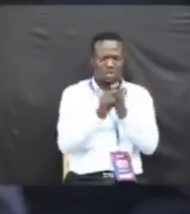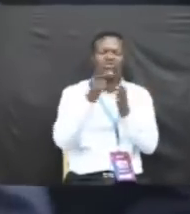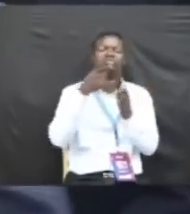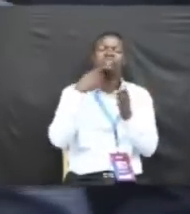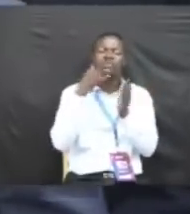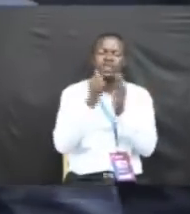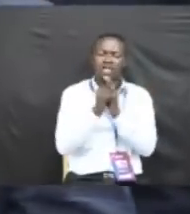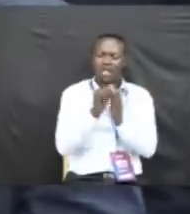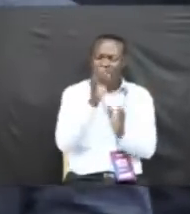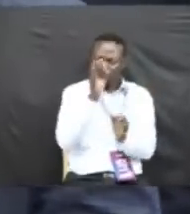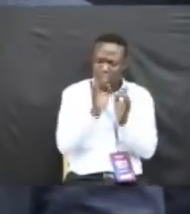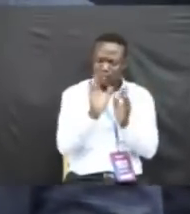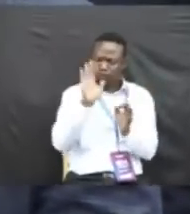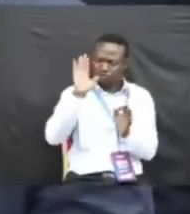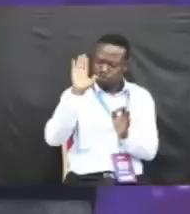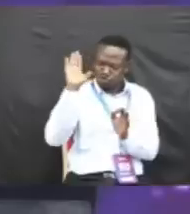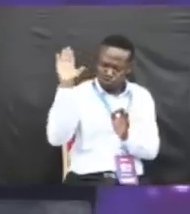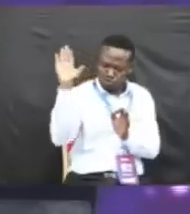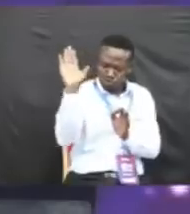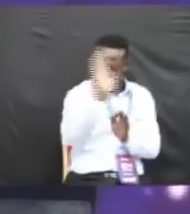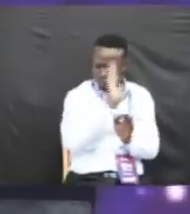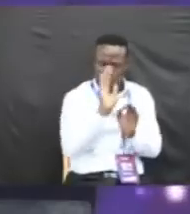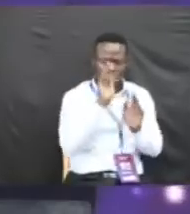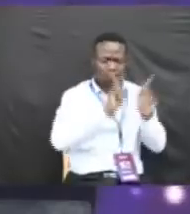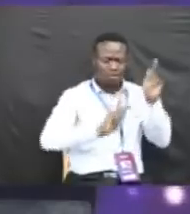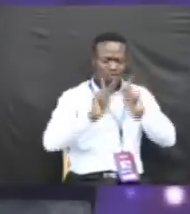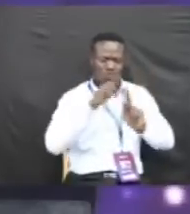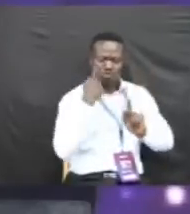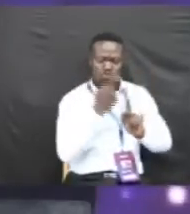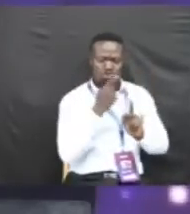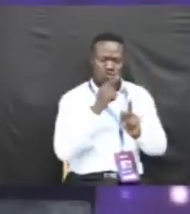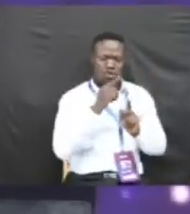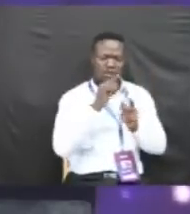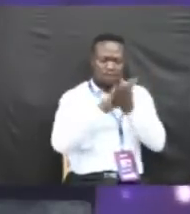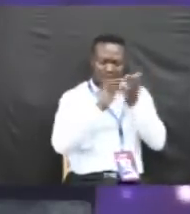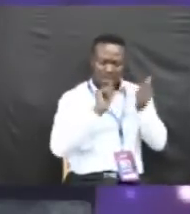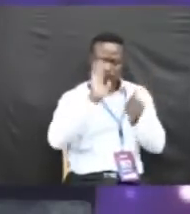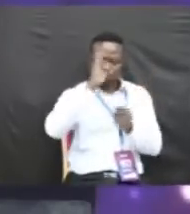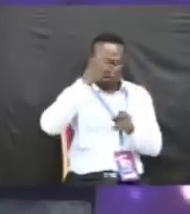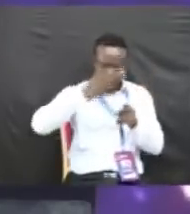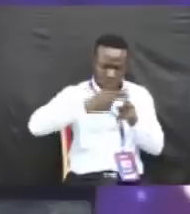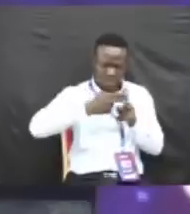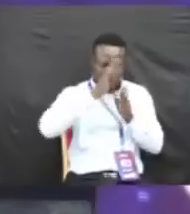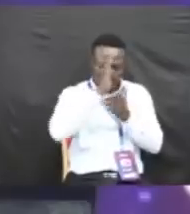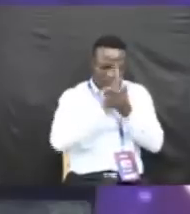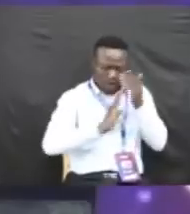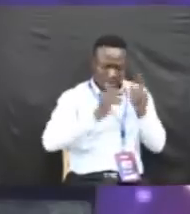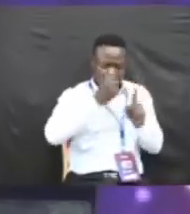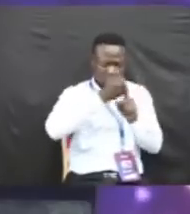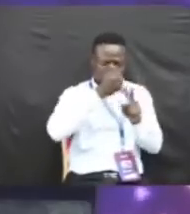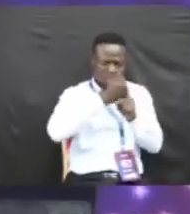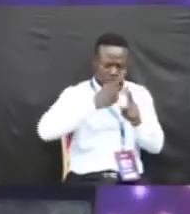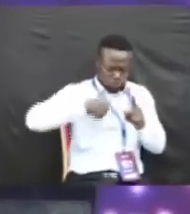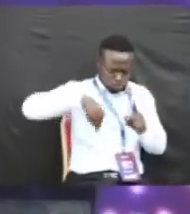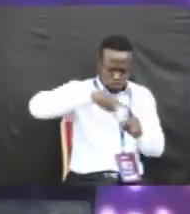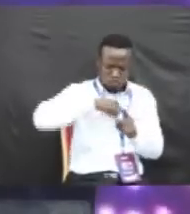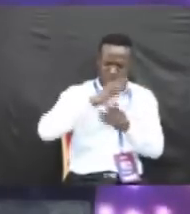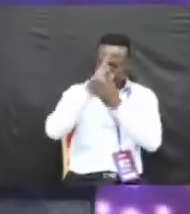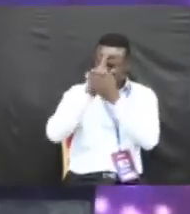your people who are called by your name will humble themselves. And so we come in all